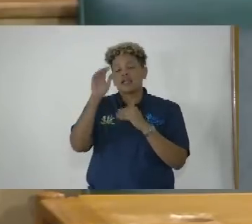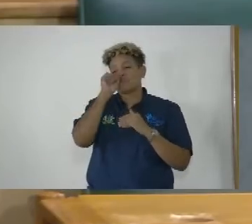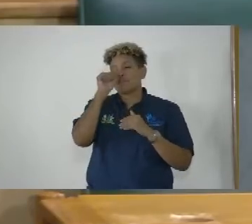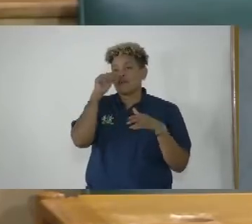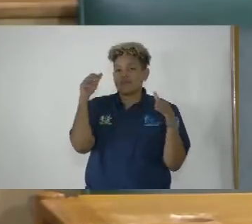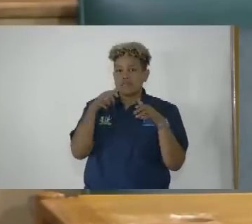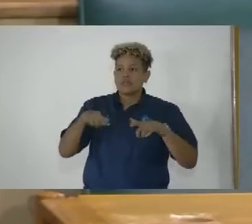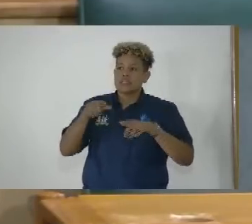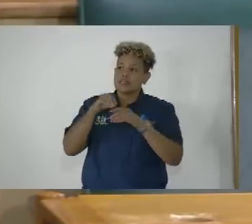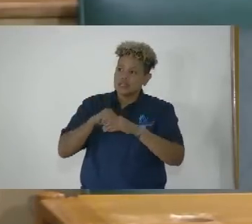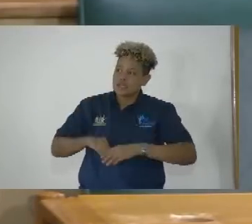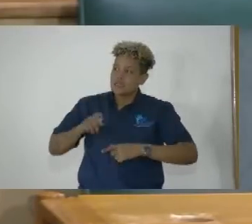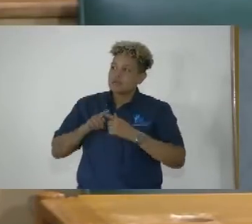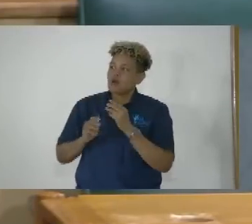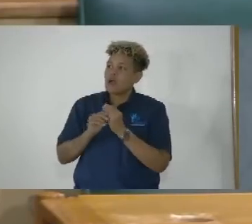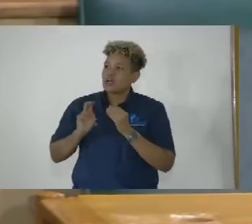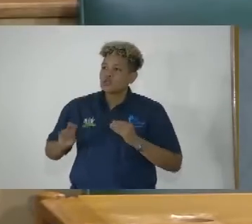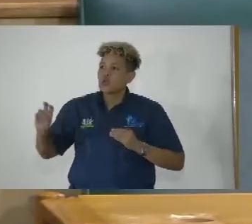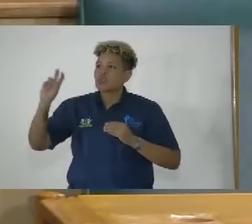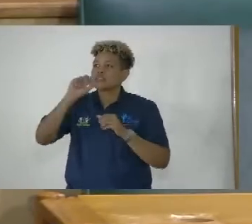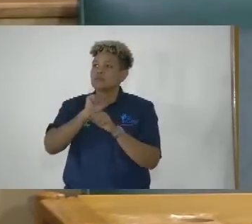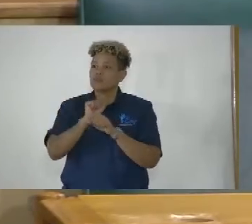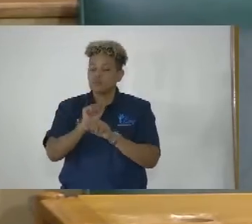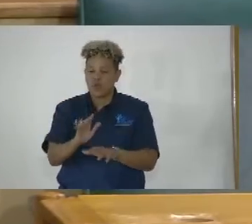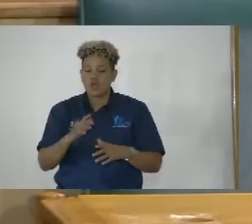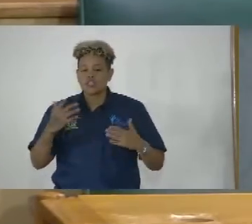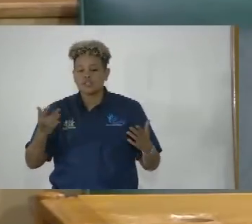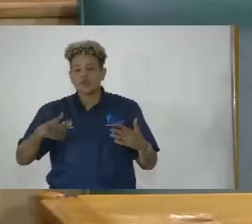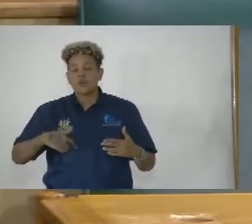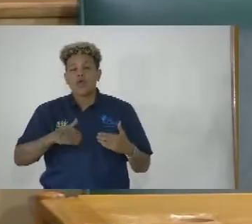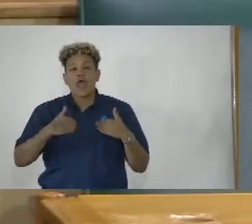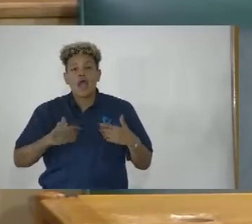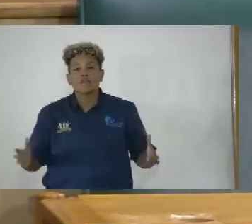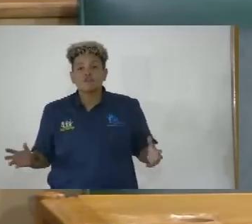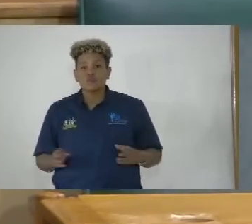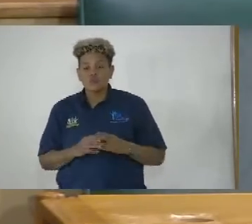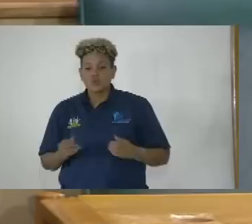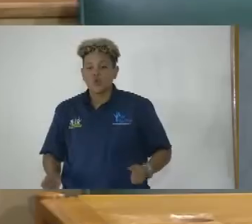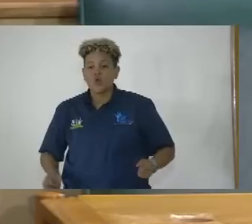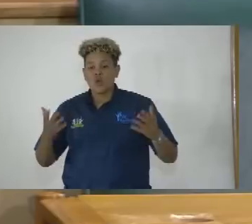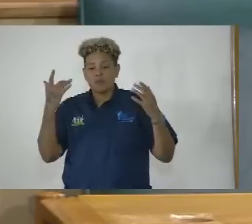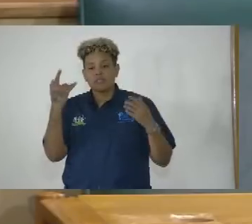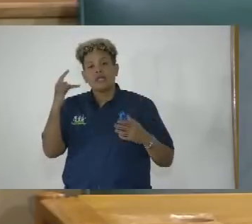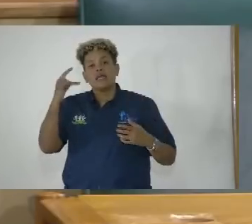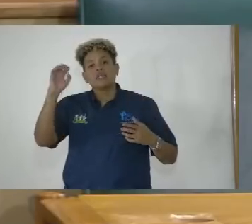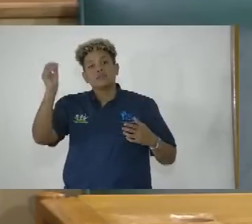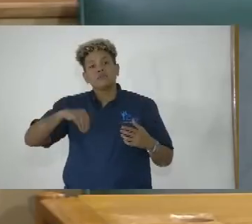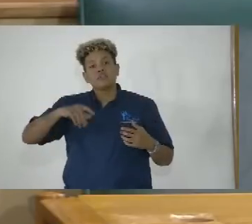sector, plus the tourism workers, we have only 18%,